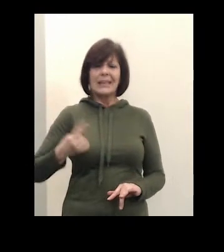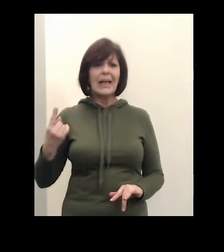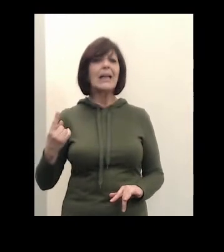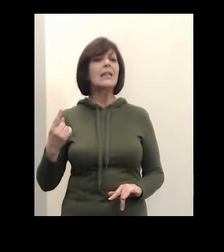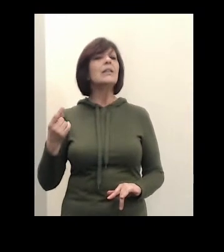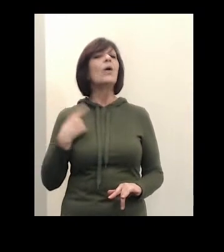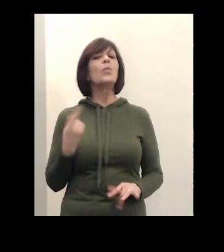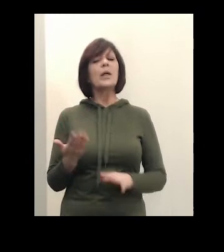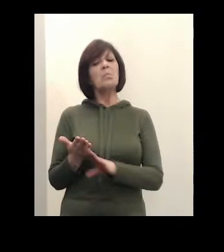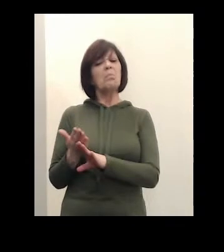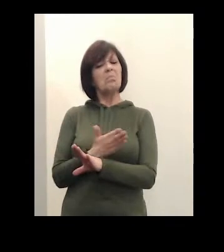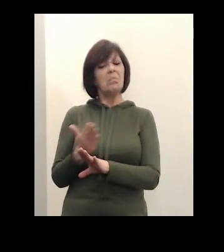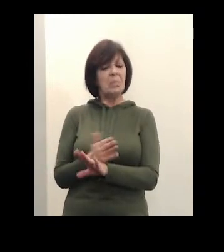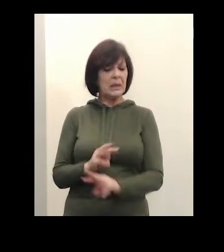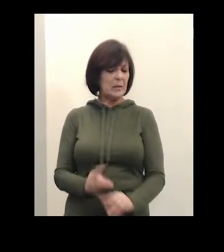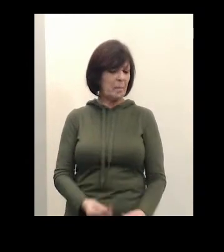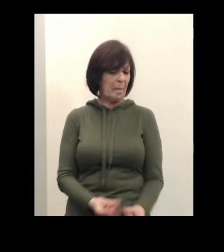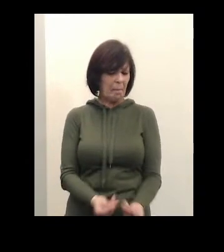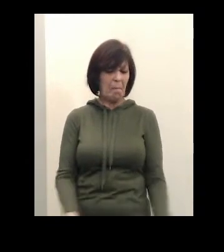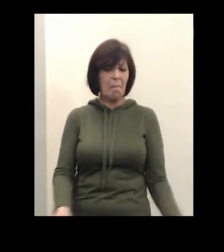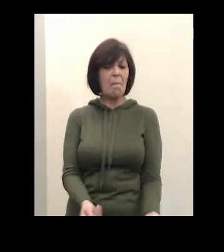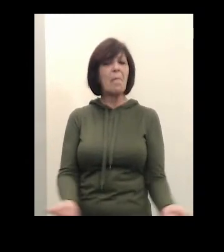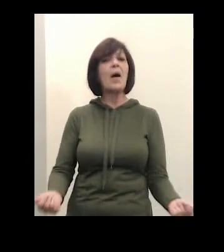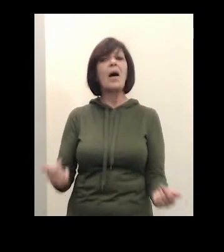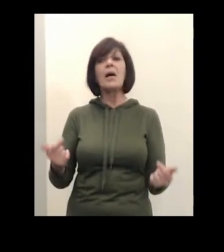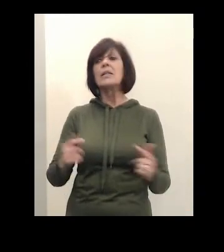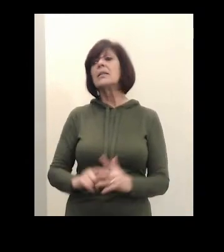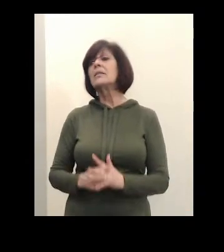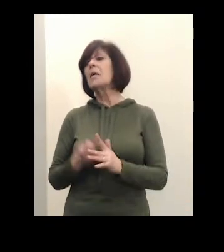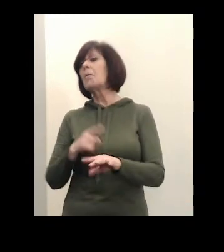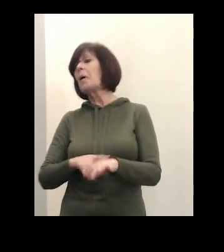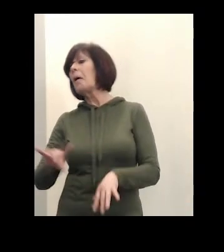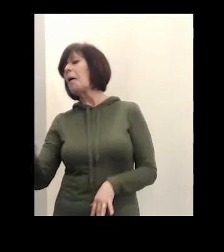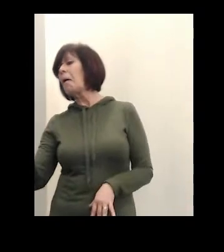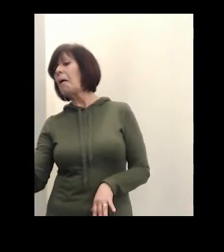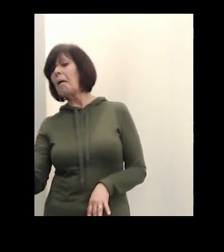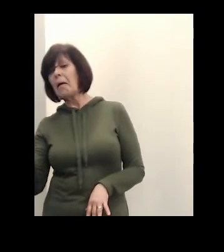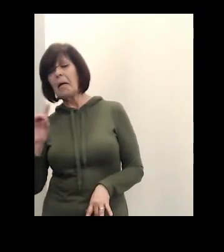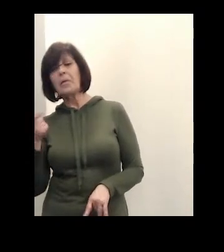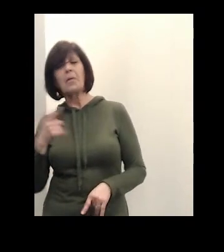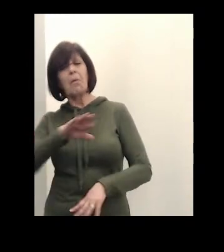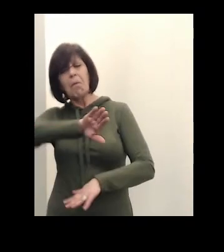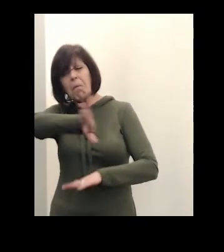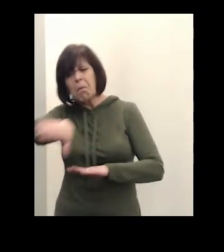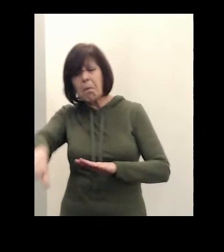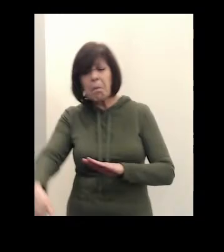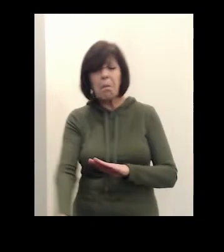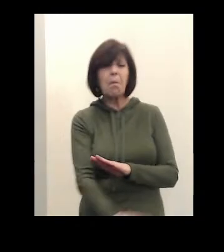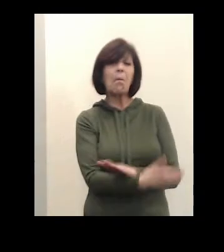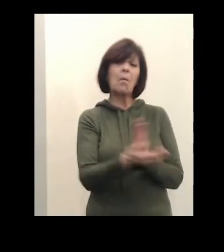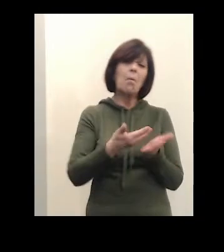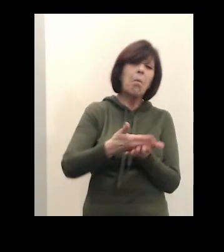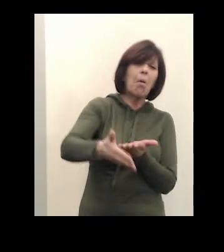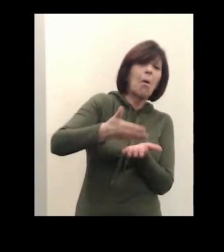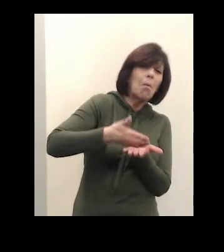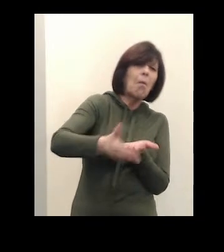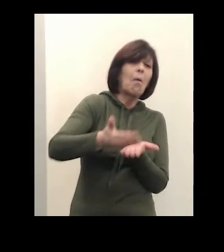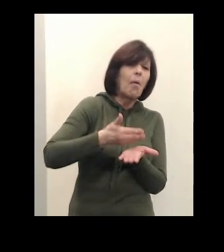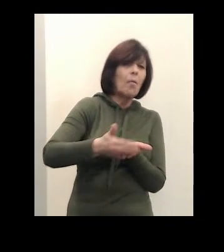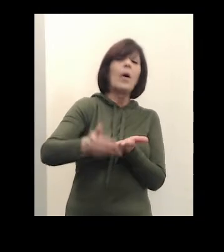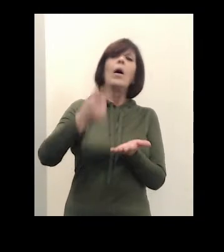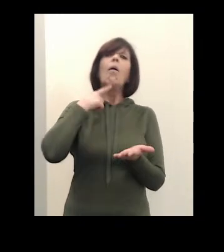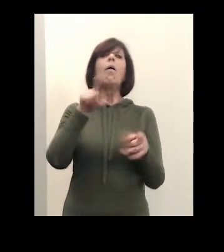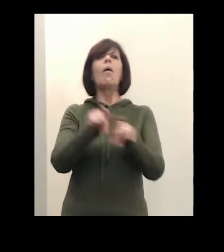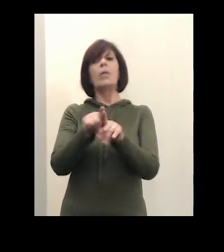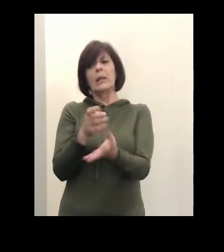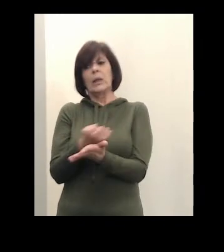starting around 6, 7 o'clock. Snow started around 8. We were out there throughout the whole duration. We also had equipment in the city of Buffalo